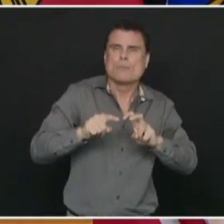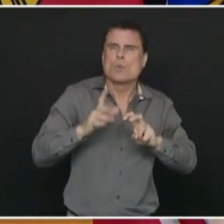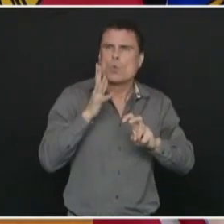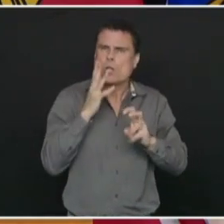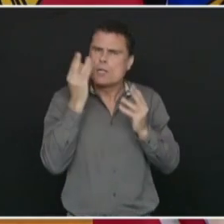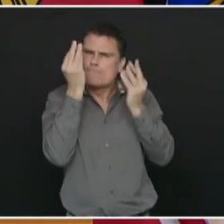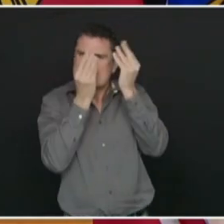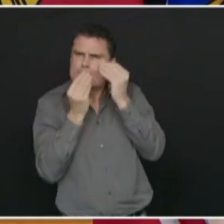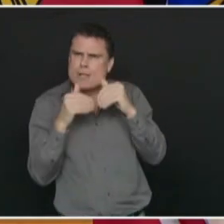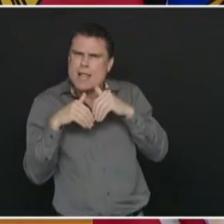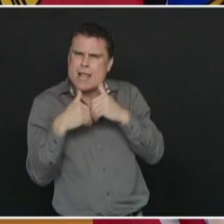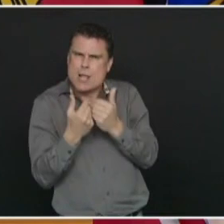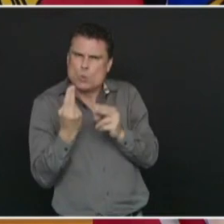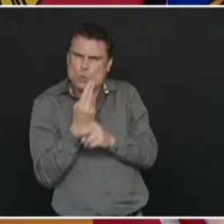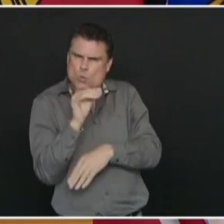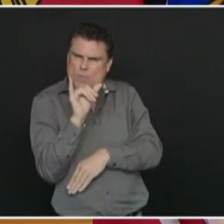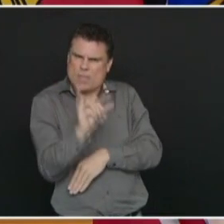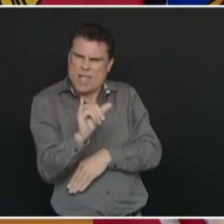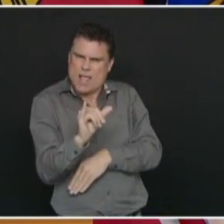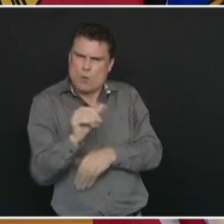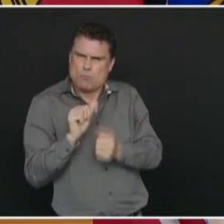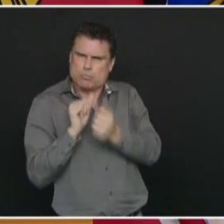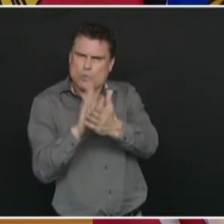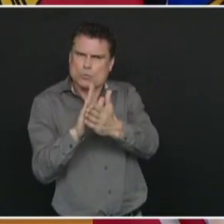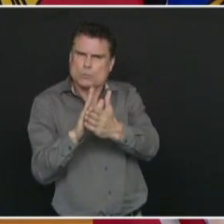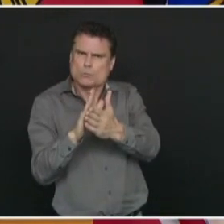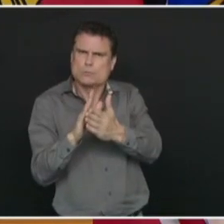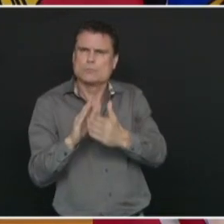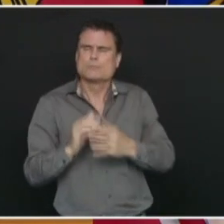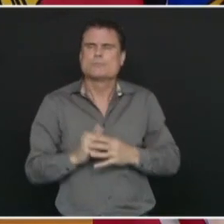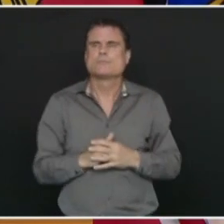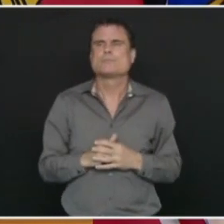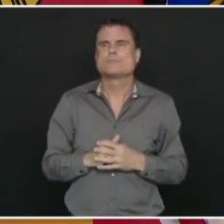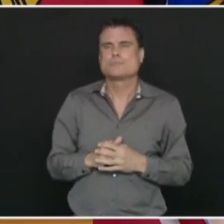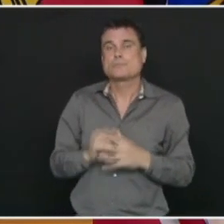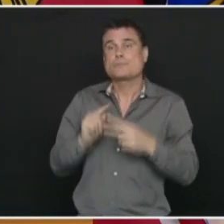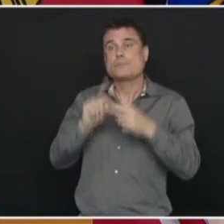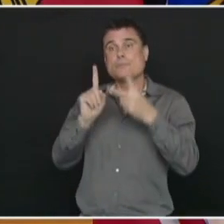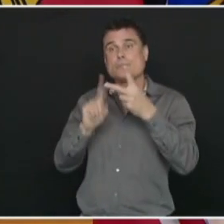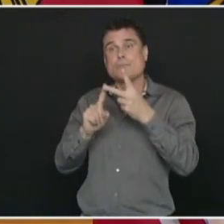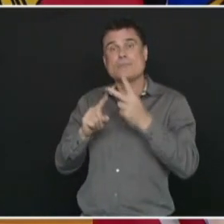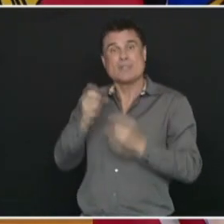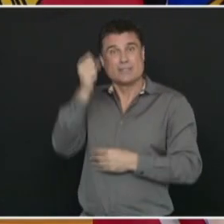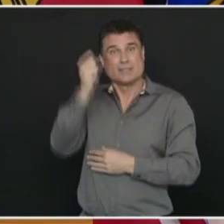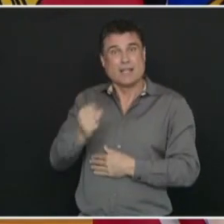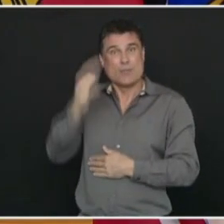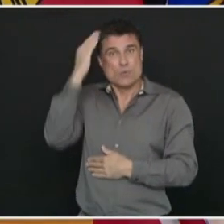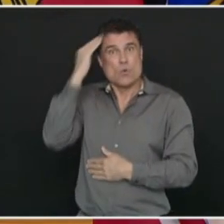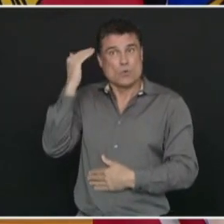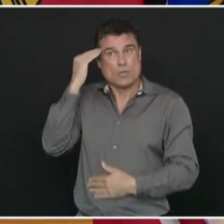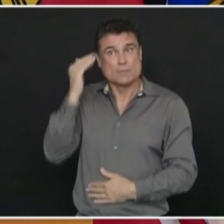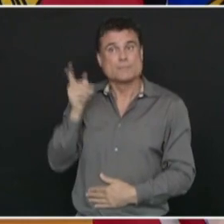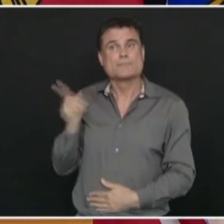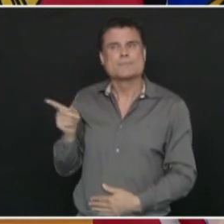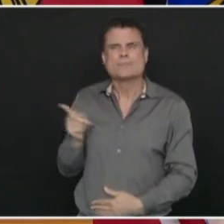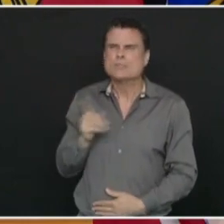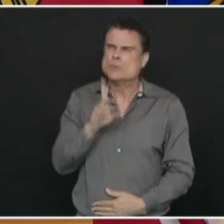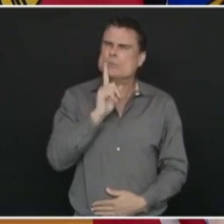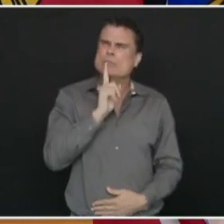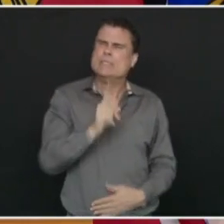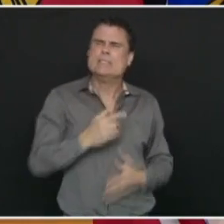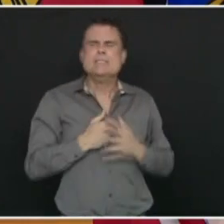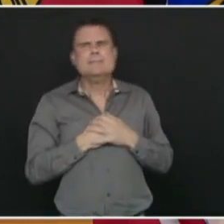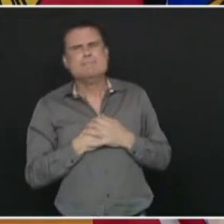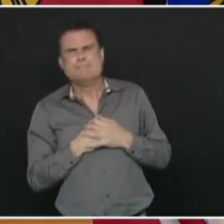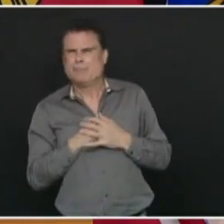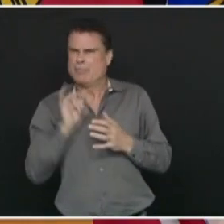upset about that. What are your kind of overall thoughts about this, as we are kind of in the midst of this long weekend? Yeah. Well, we